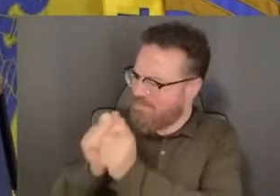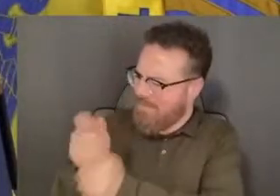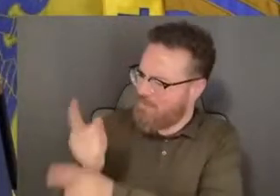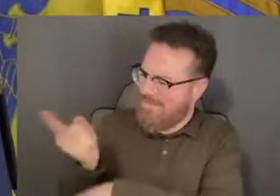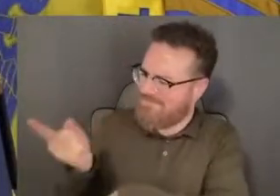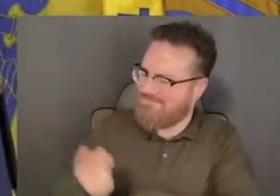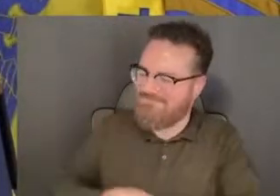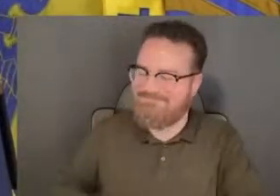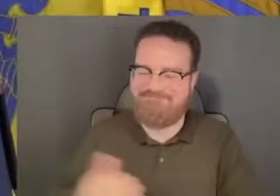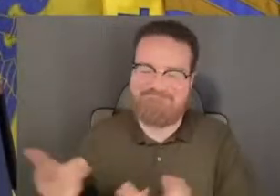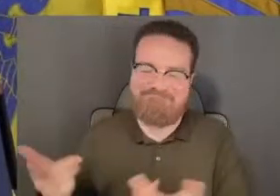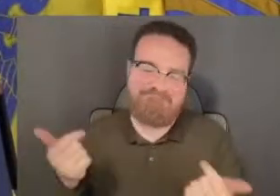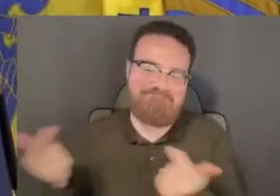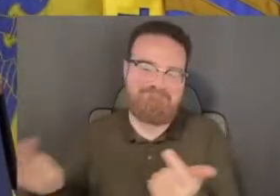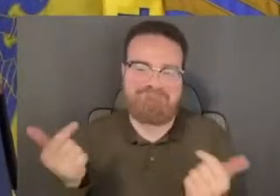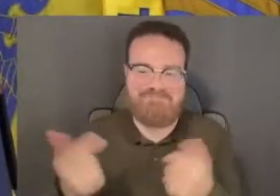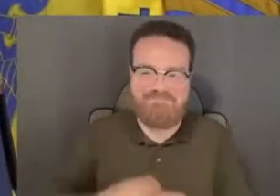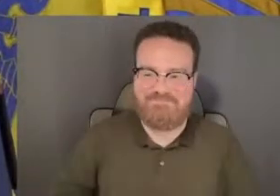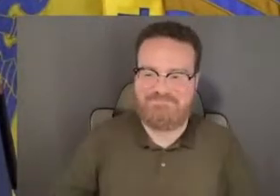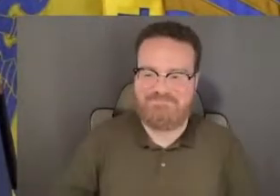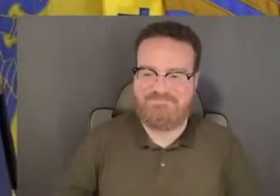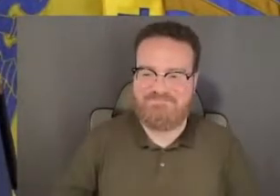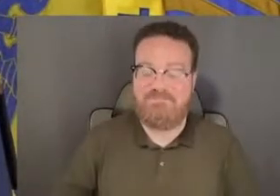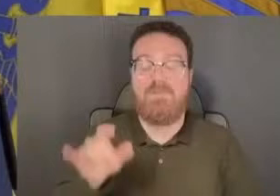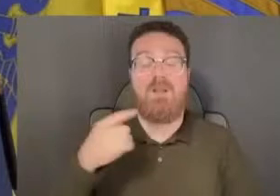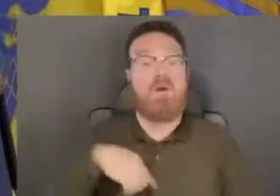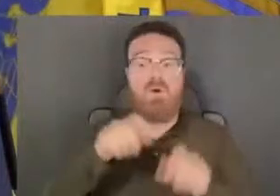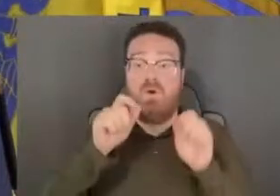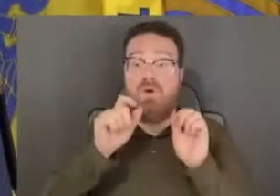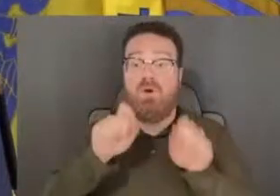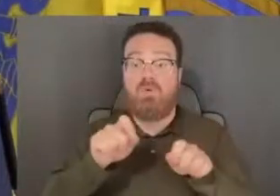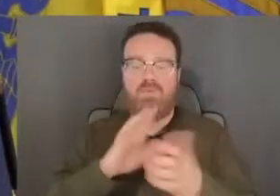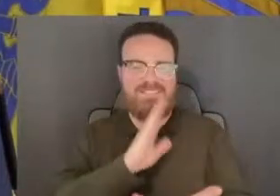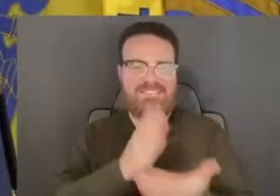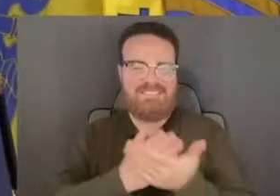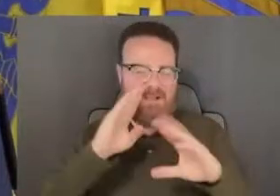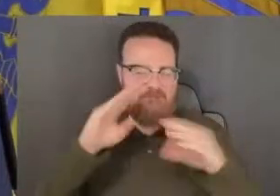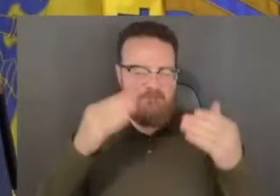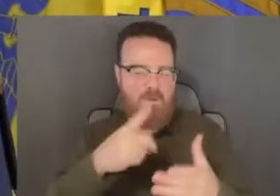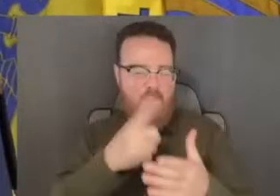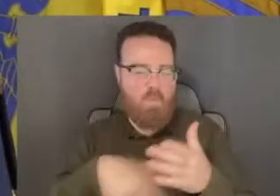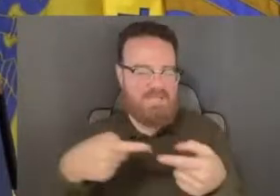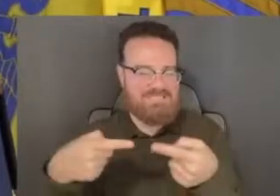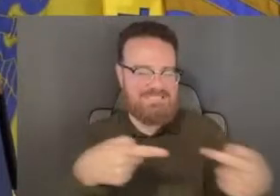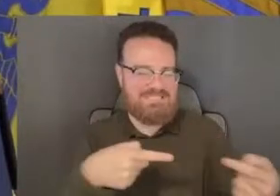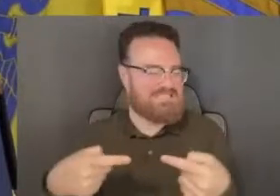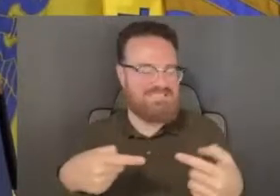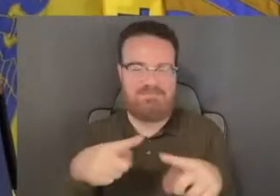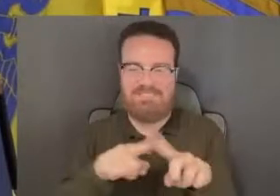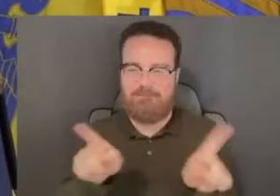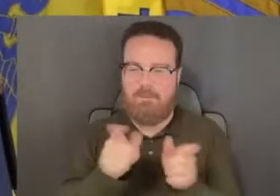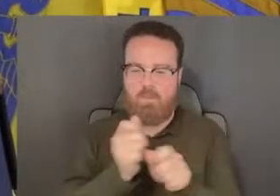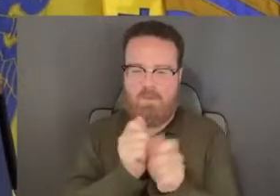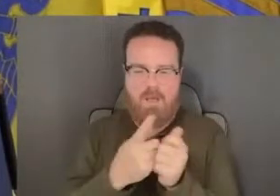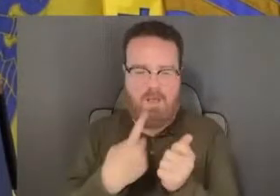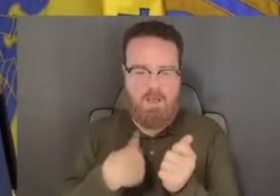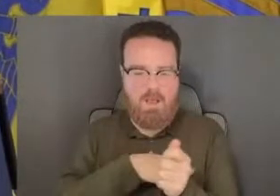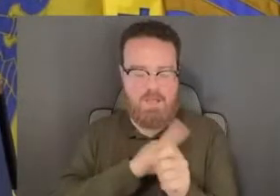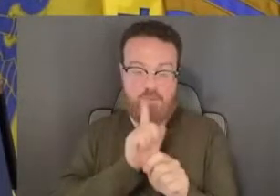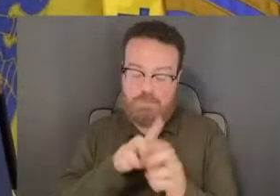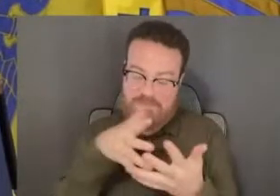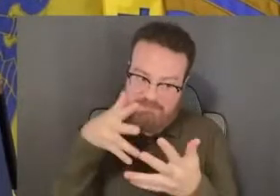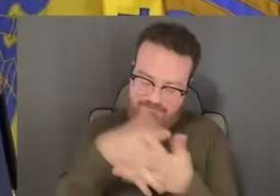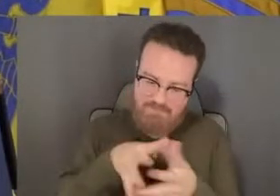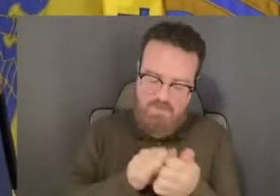If we can get beyond the tribalism in our society, rampant in our culture, we will realize that